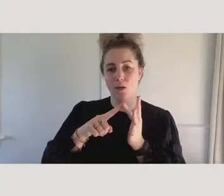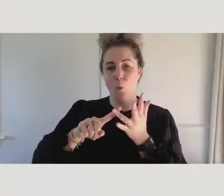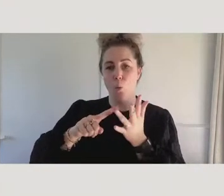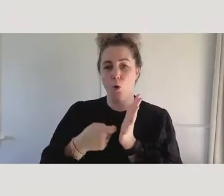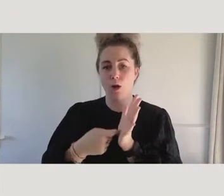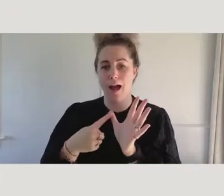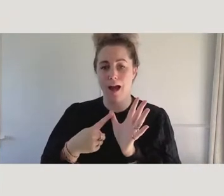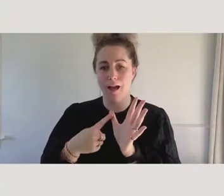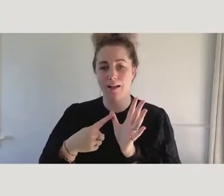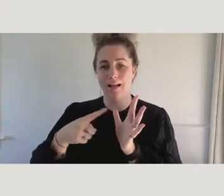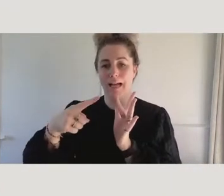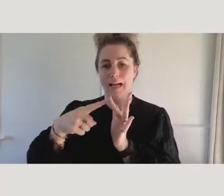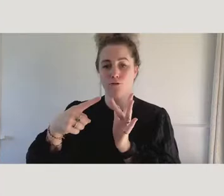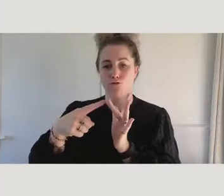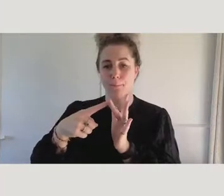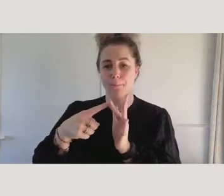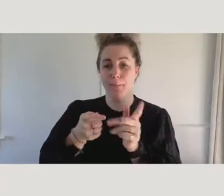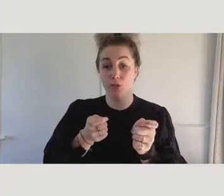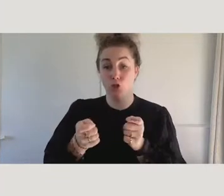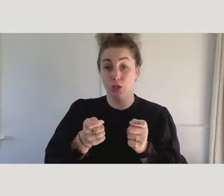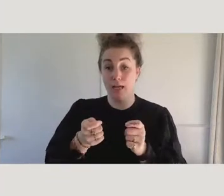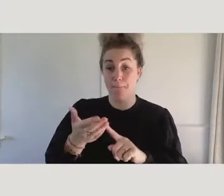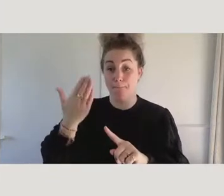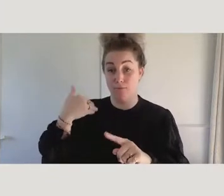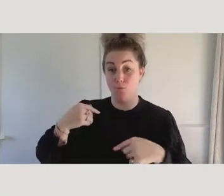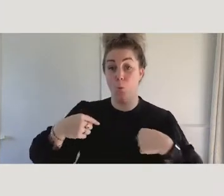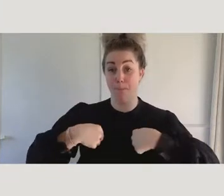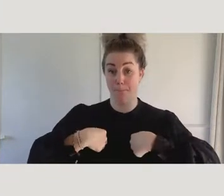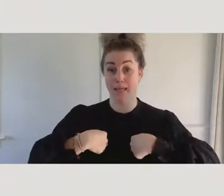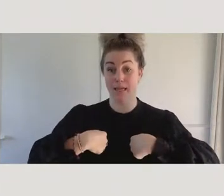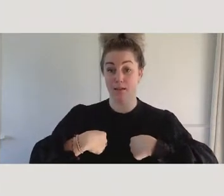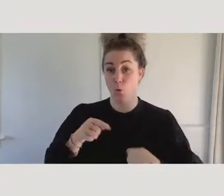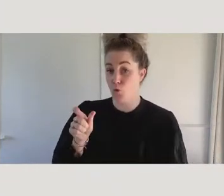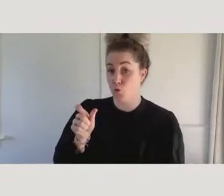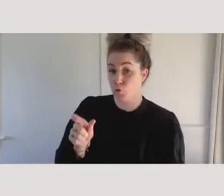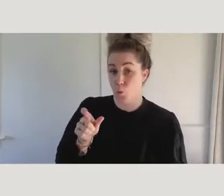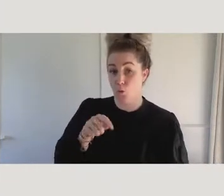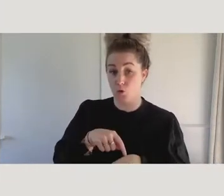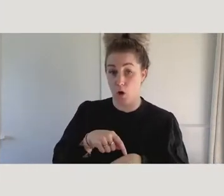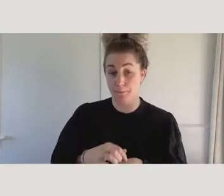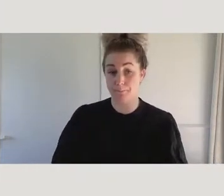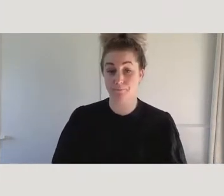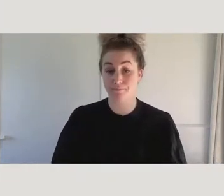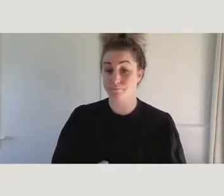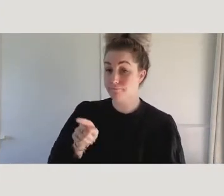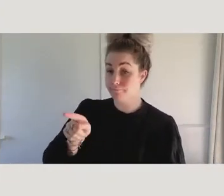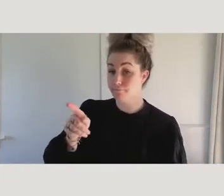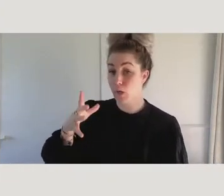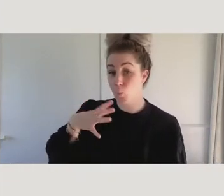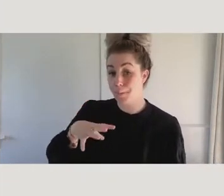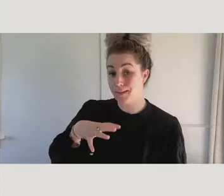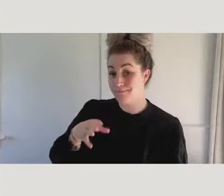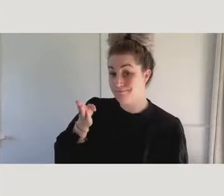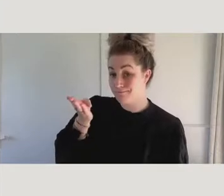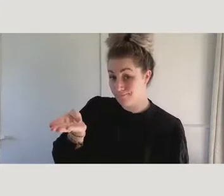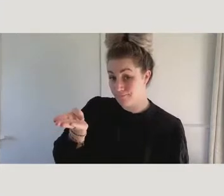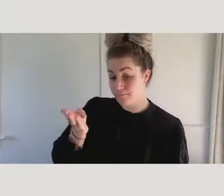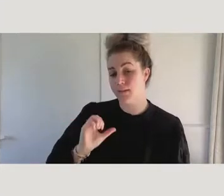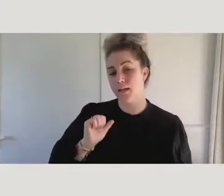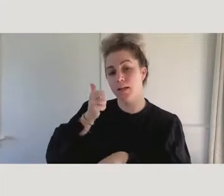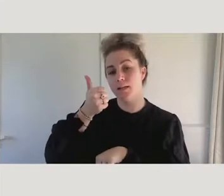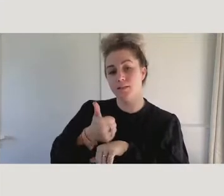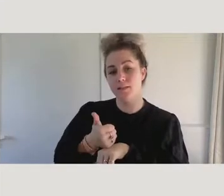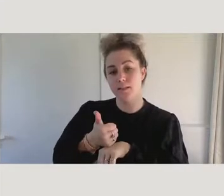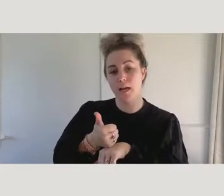the chair prior to me for a very short time and she um set up